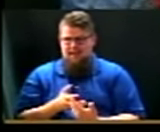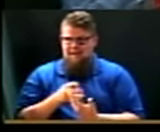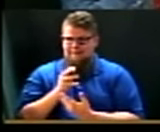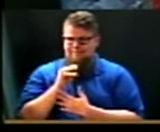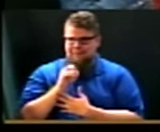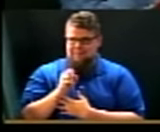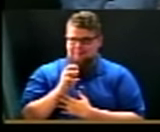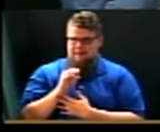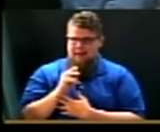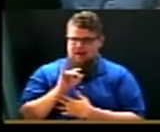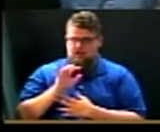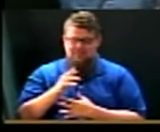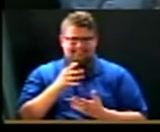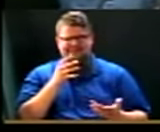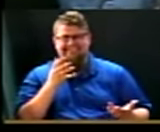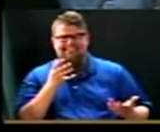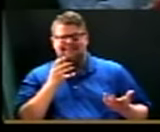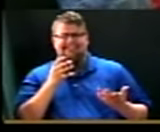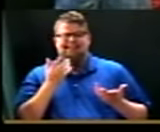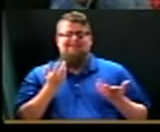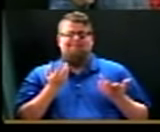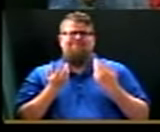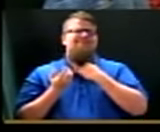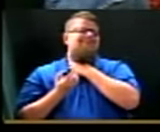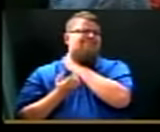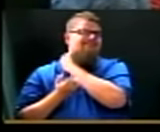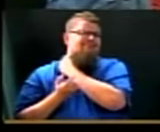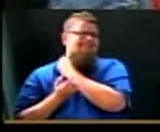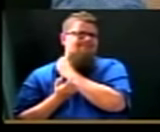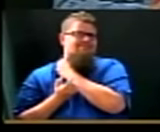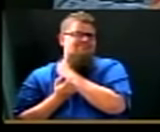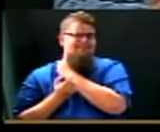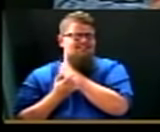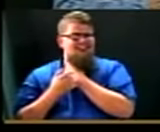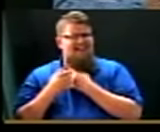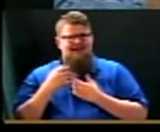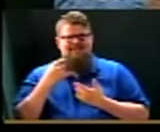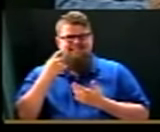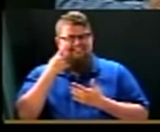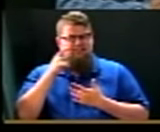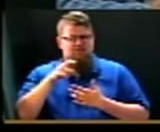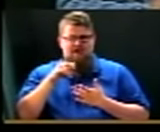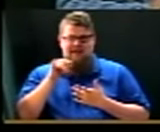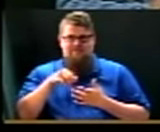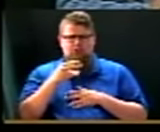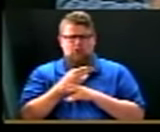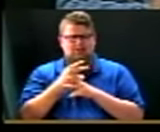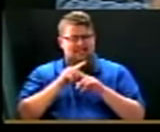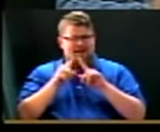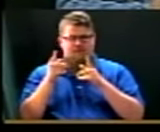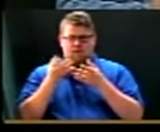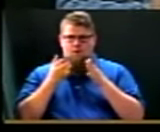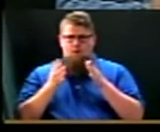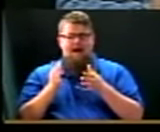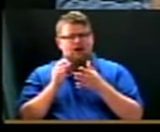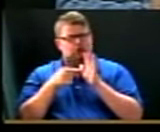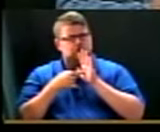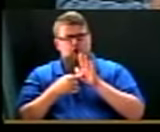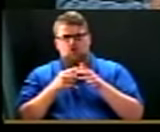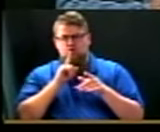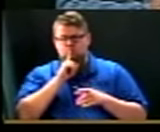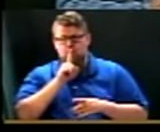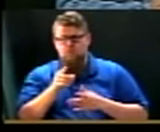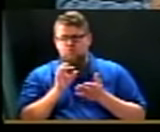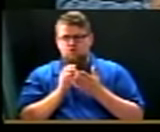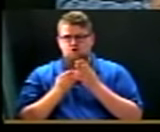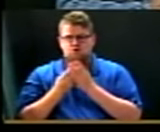I don't know. I just think you would have to use a different thing to show true growth, or you're